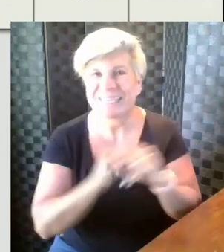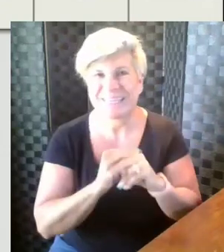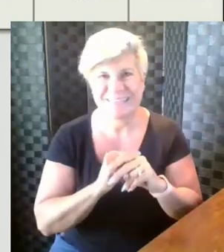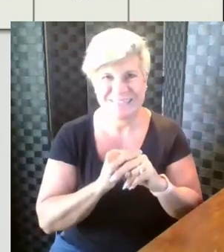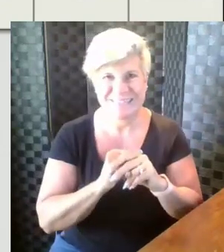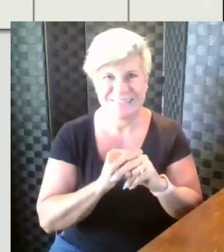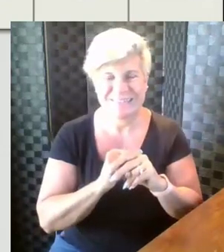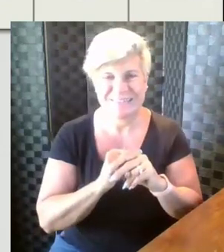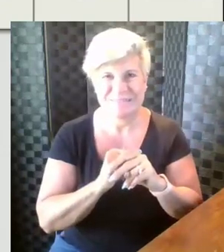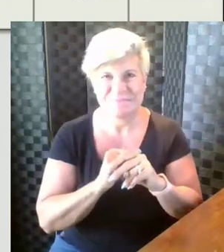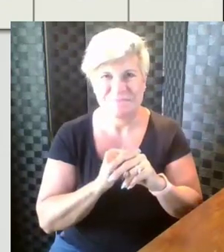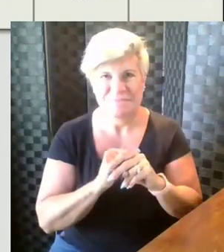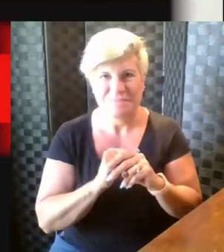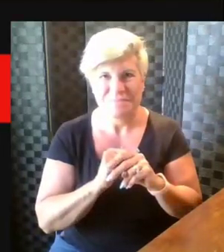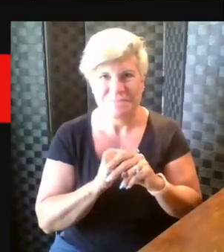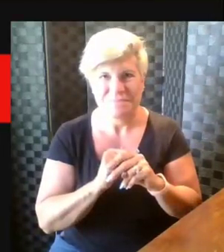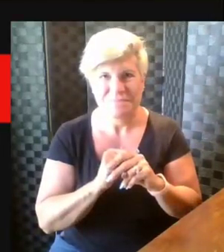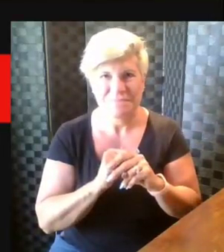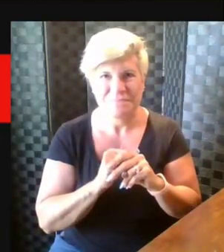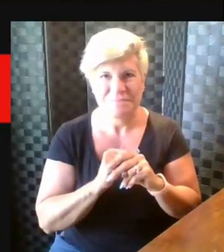3.